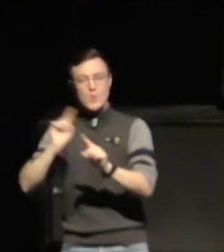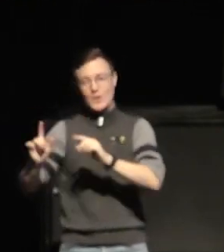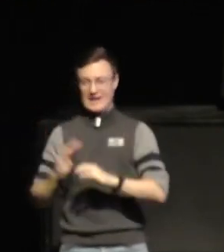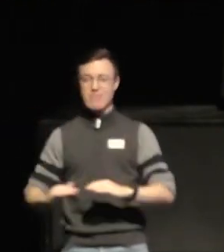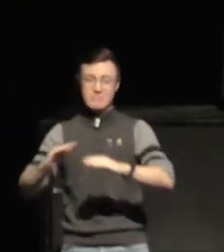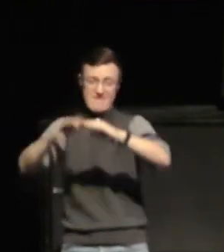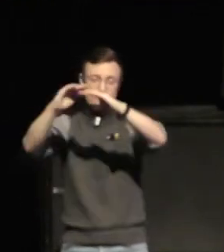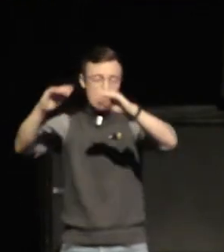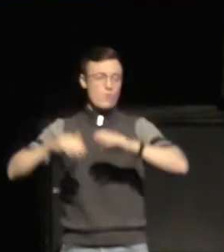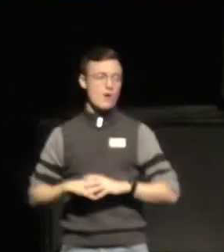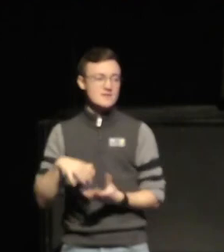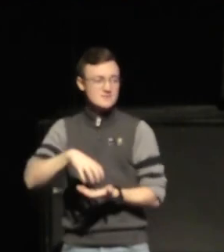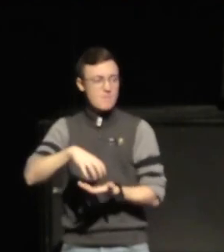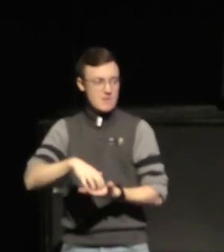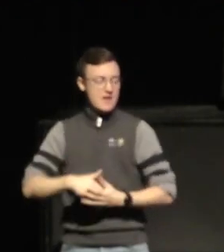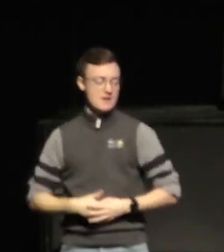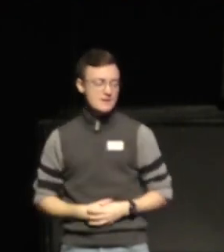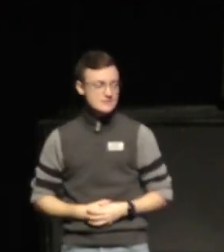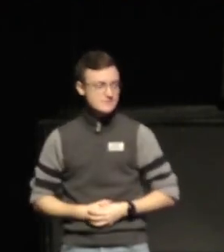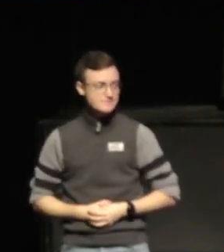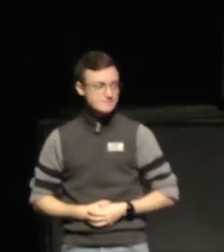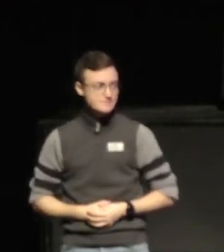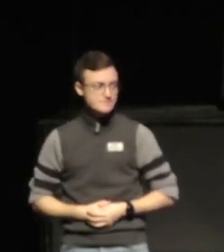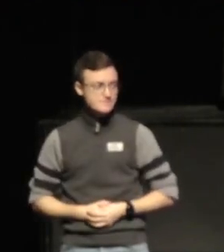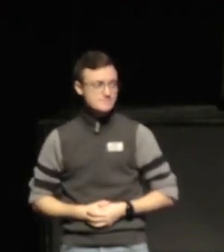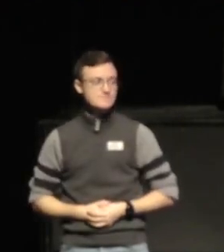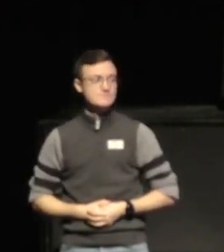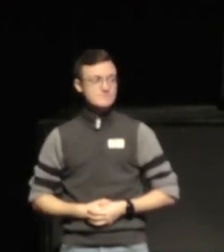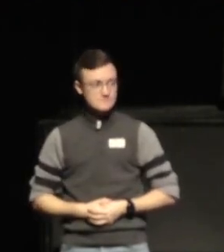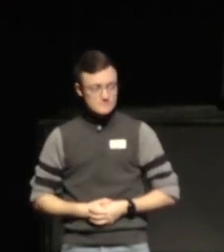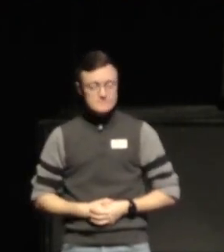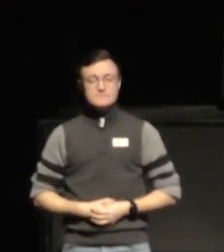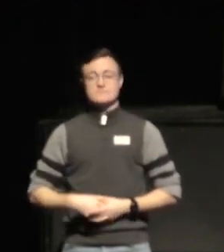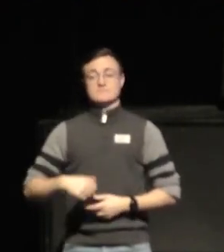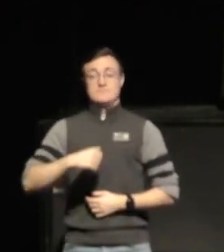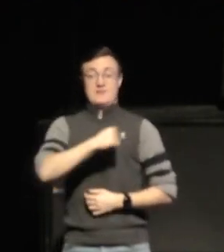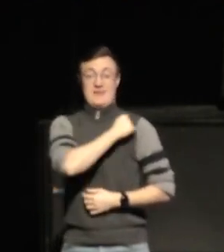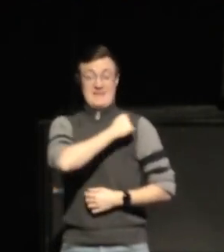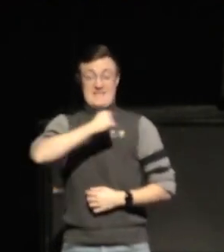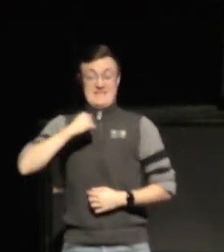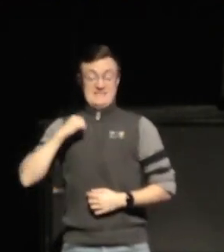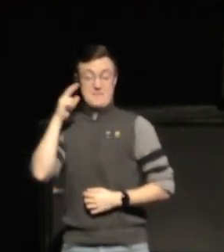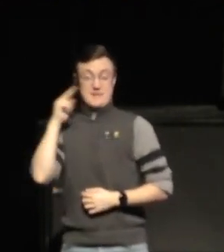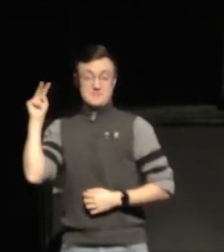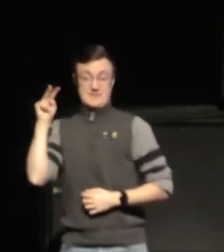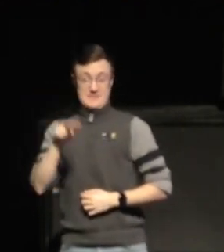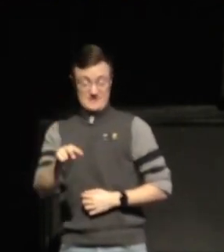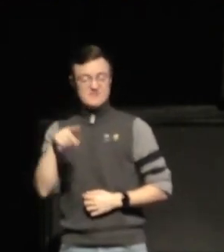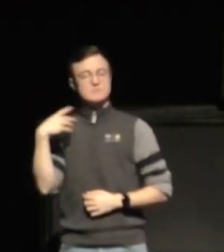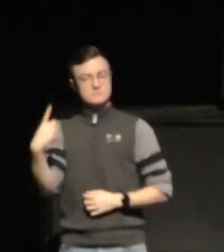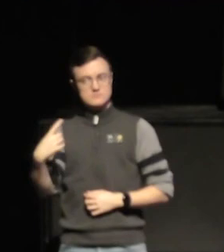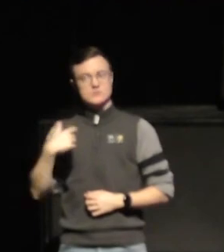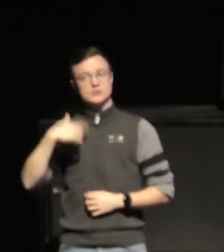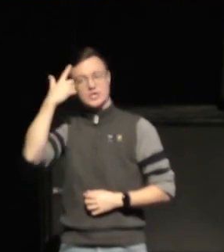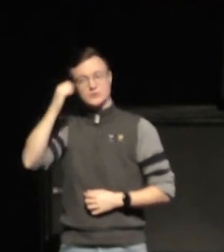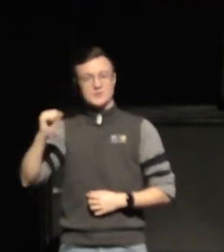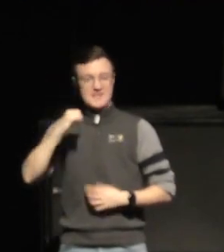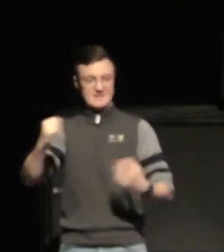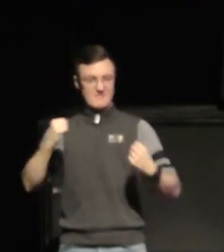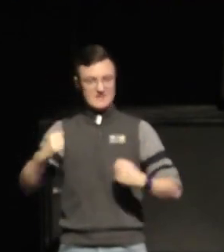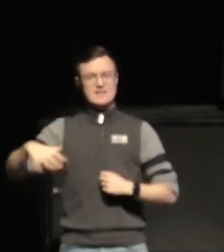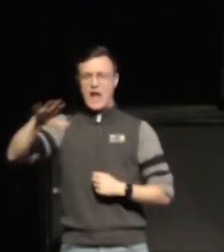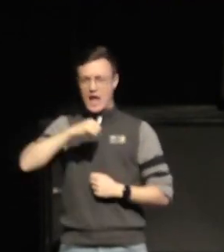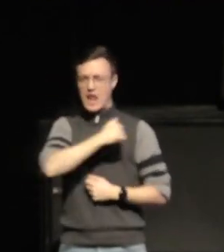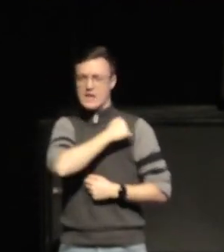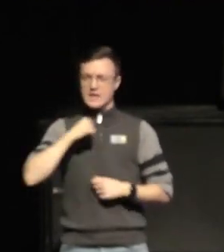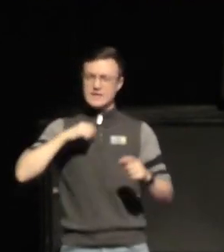on different levels. And for a governmental perspective, of course, it's super important that our